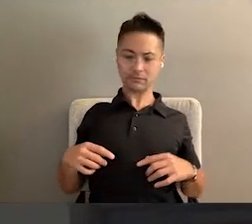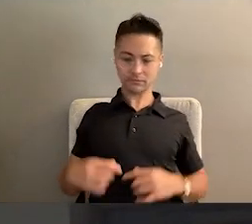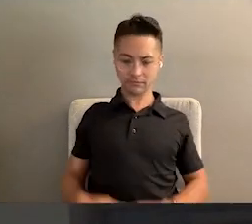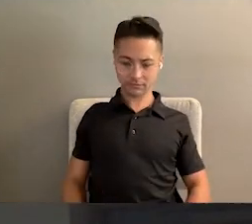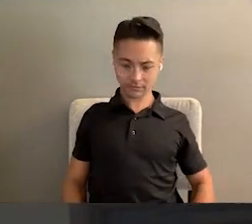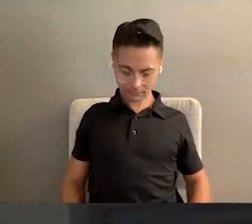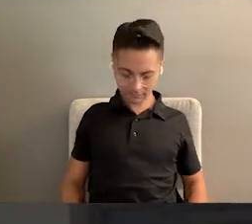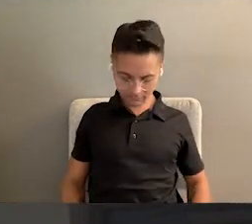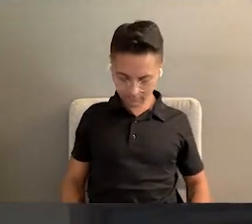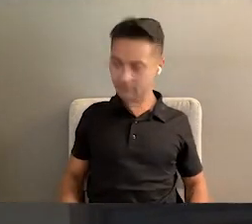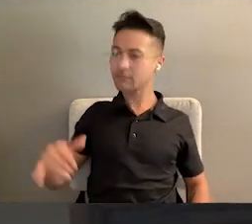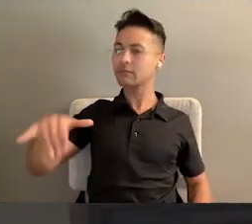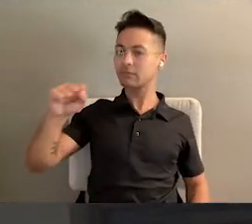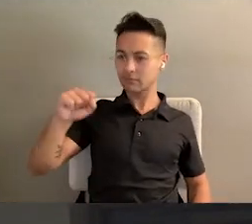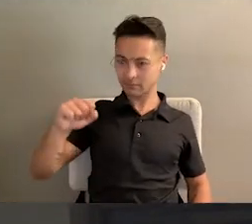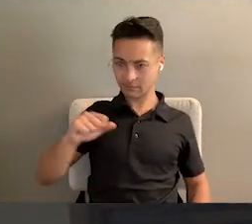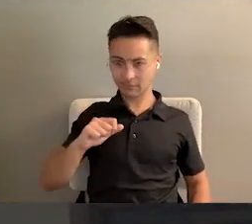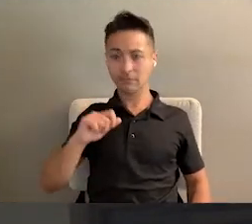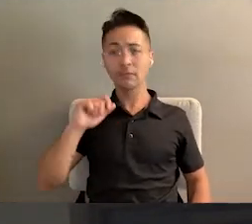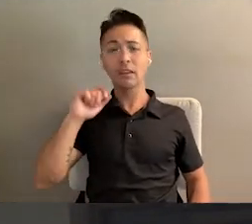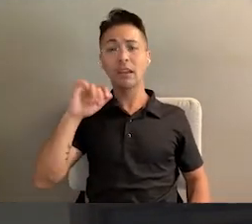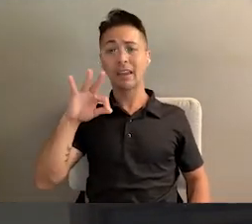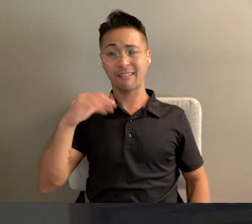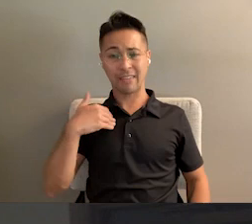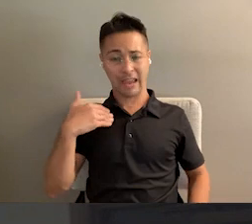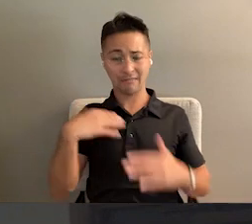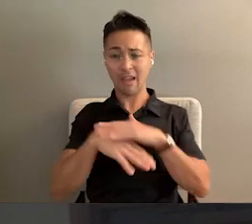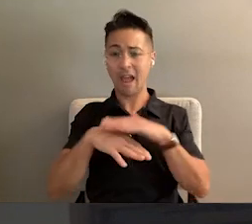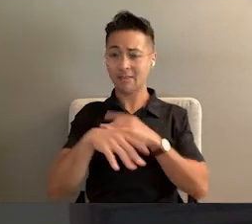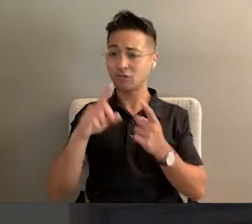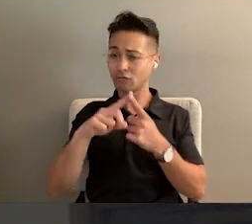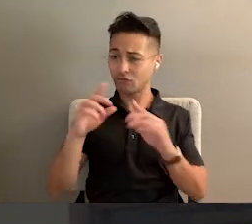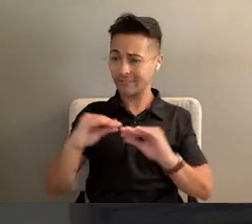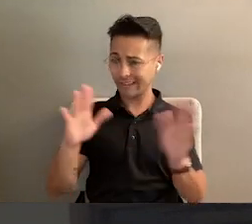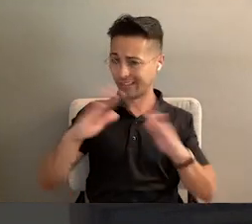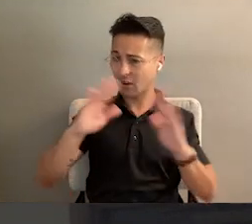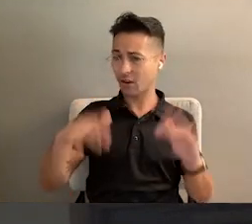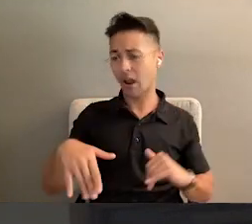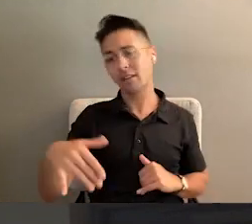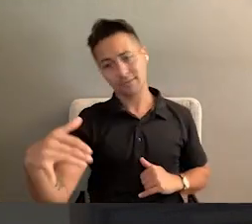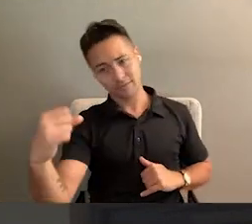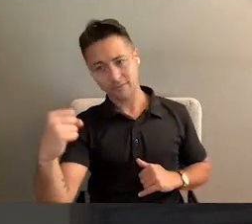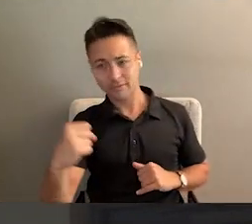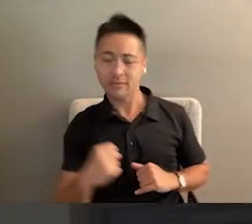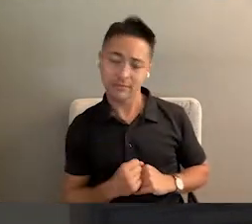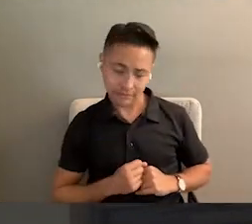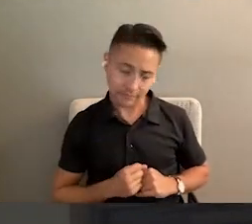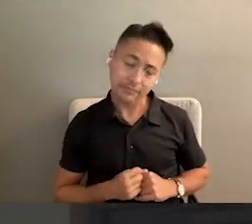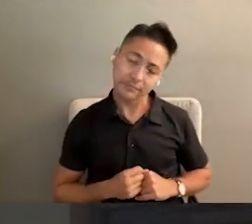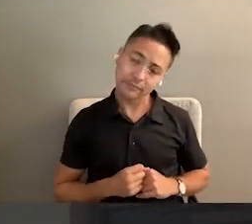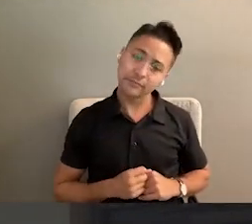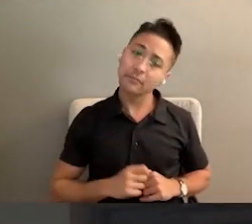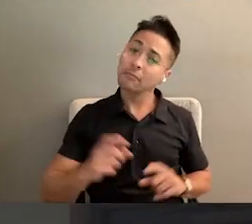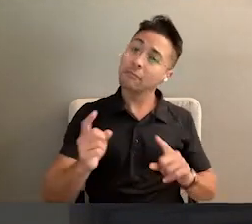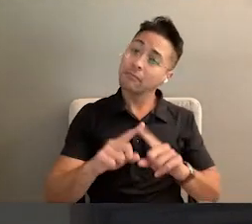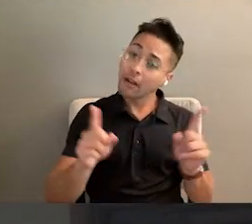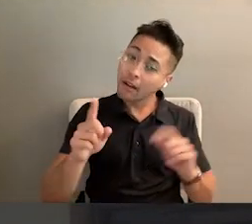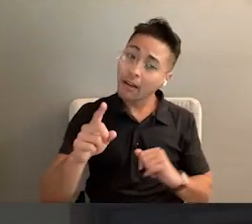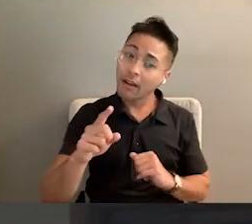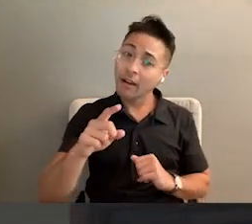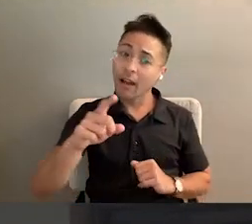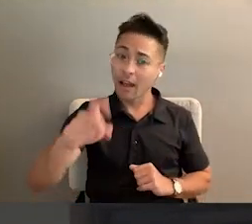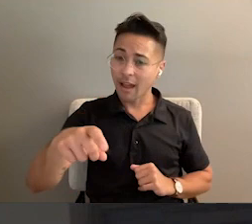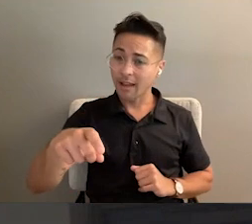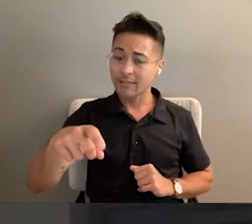can have a DH in another state. Yes, if they can have access to the clearinghouse, yes.